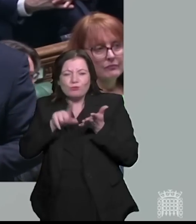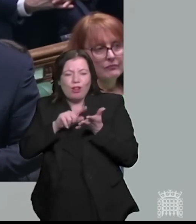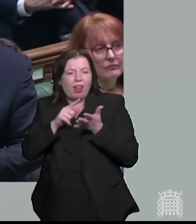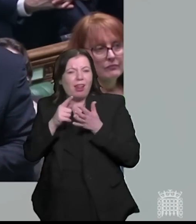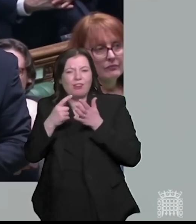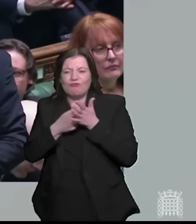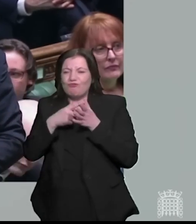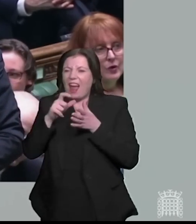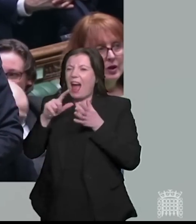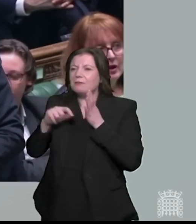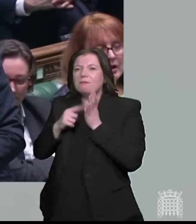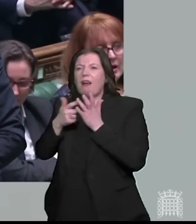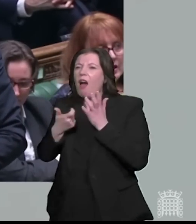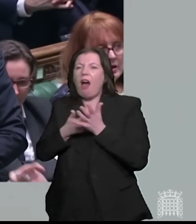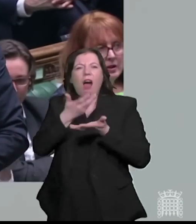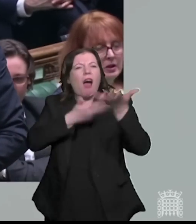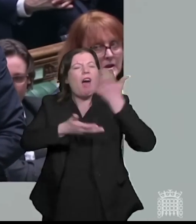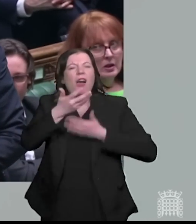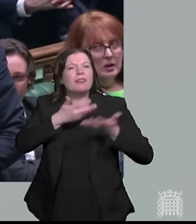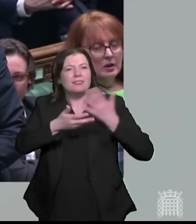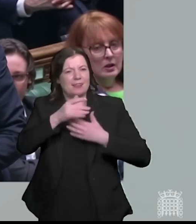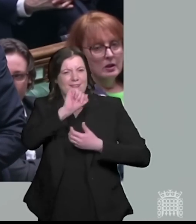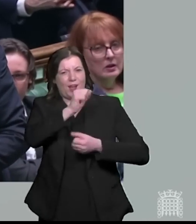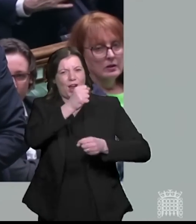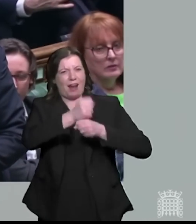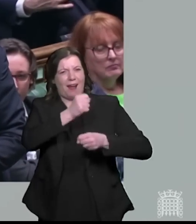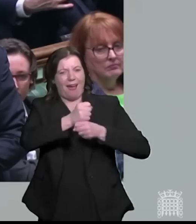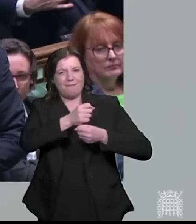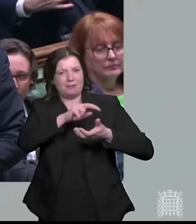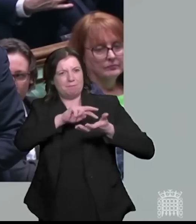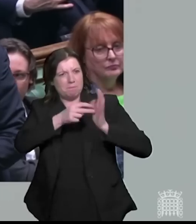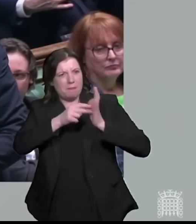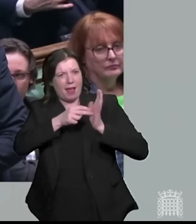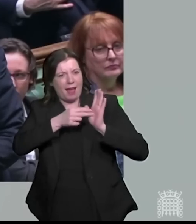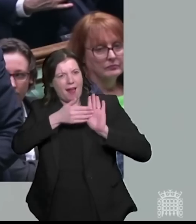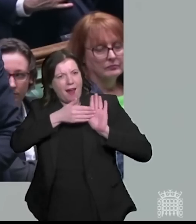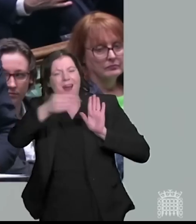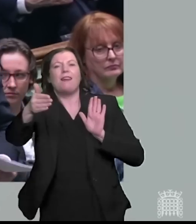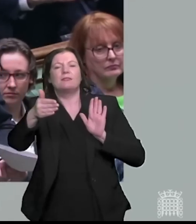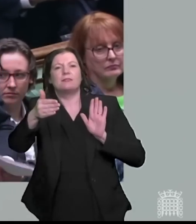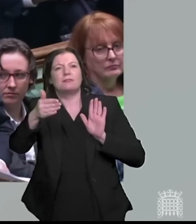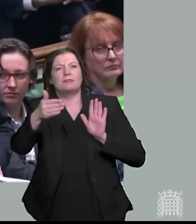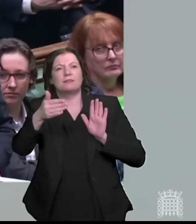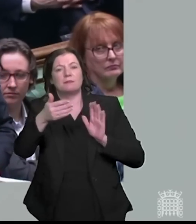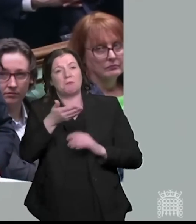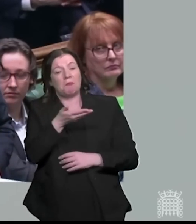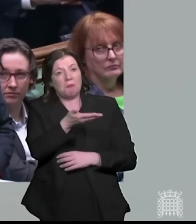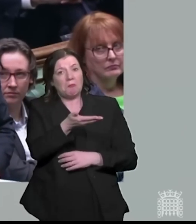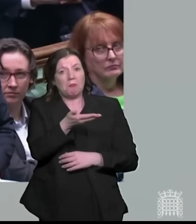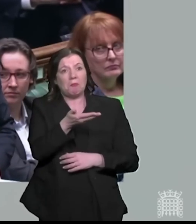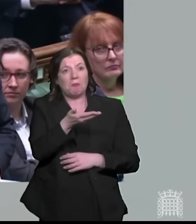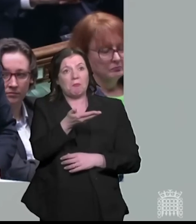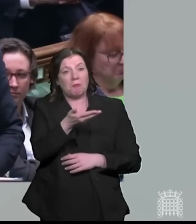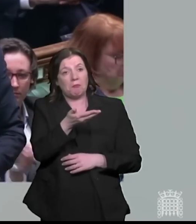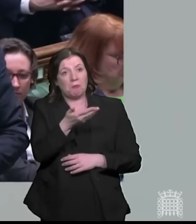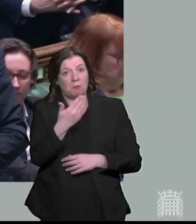power, which, of course, is at the heart of the government's energy policy. I think it's useful, given this is now back